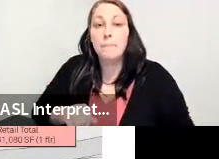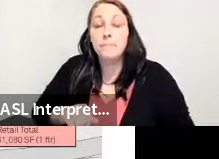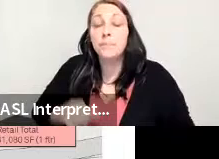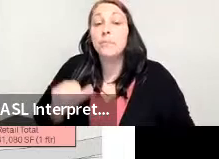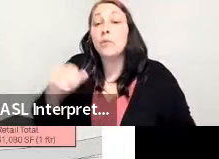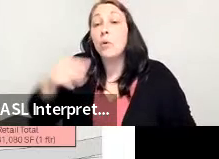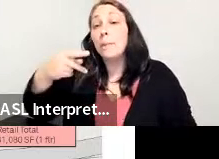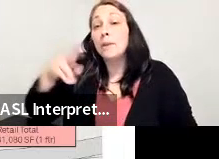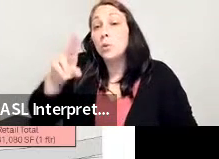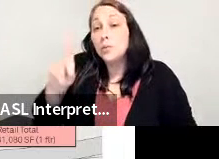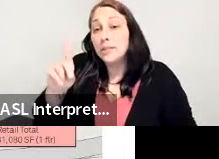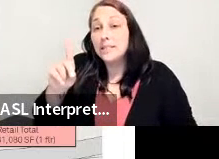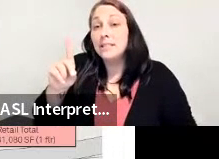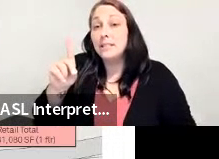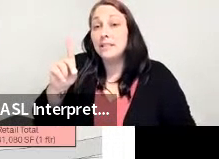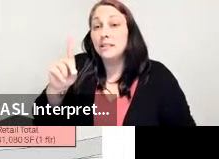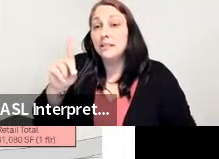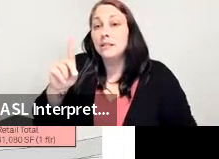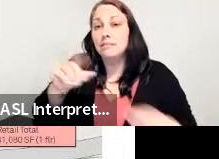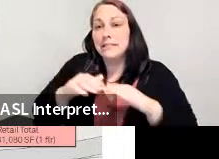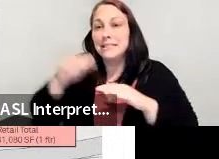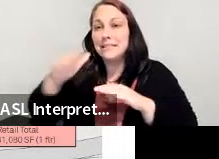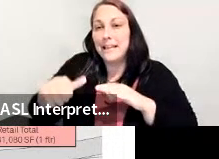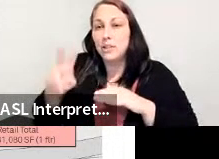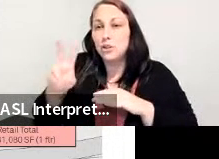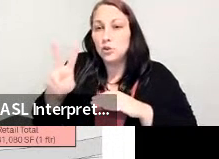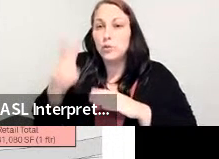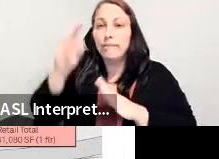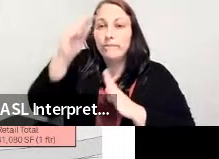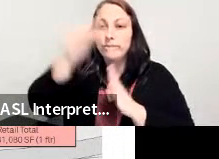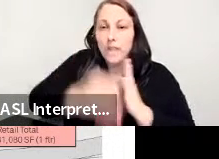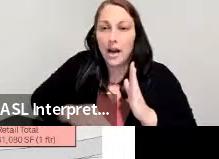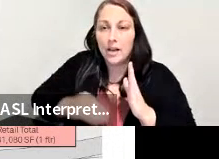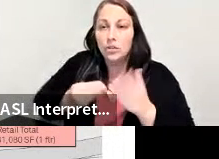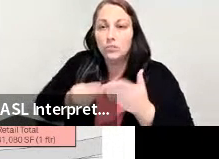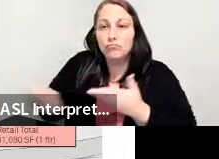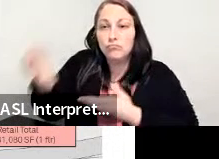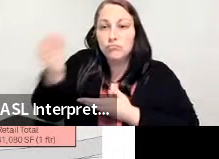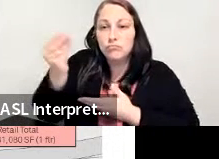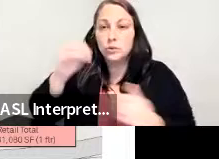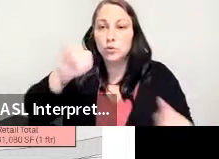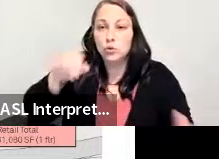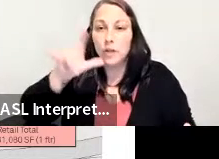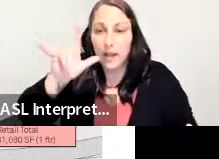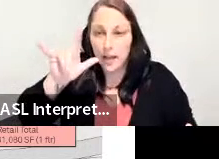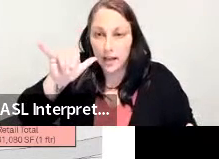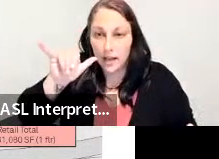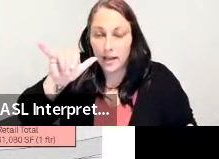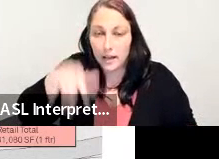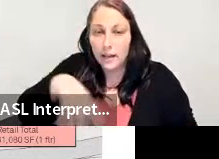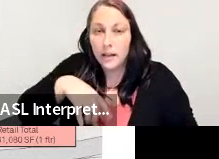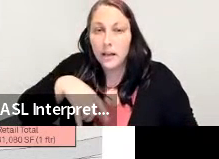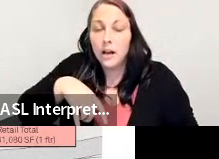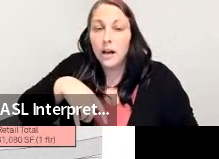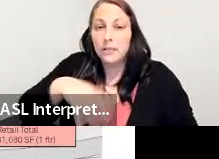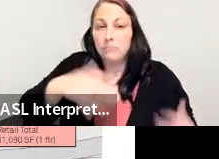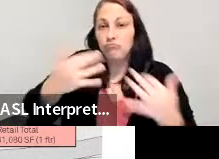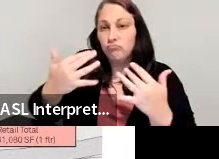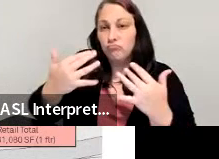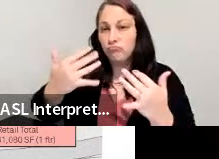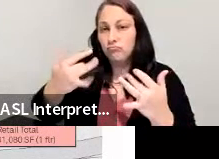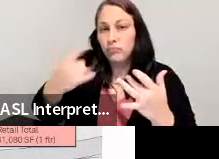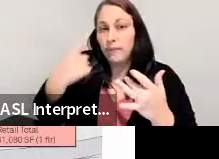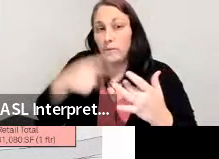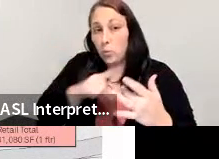stage 2, we filed in July. And we're waiting to get assigned a set down date, likely end